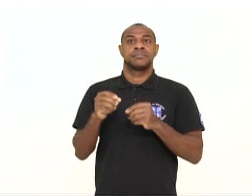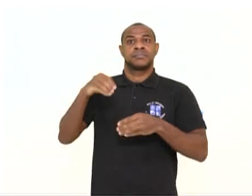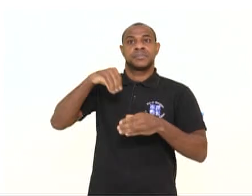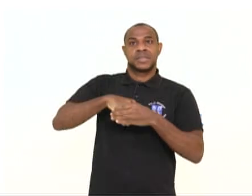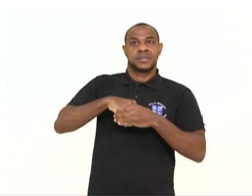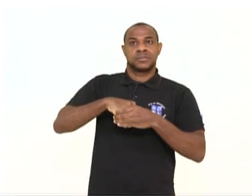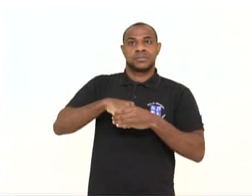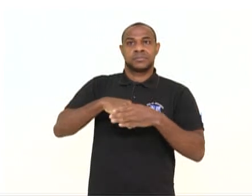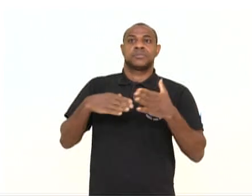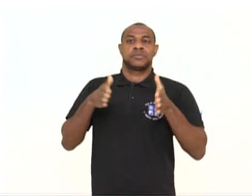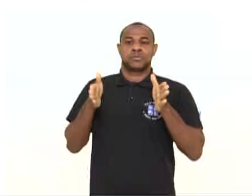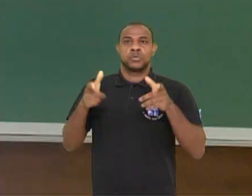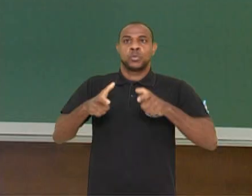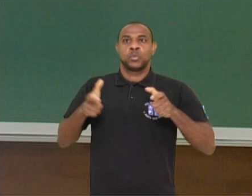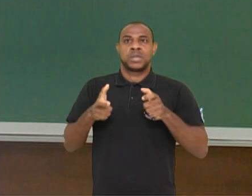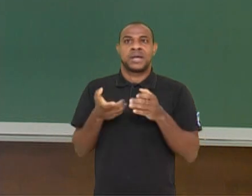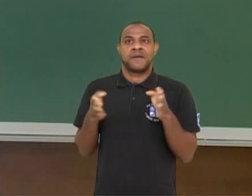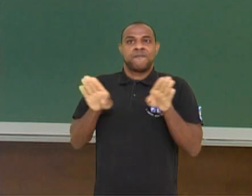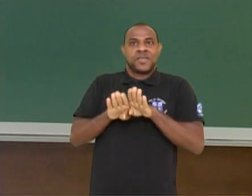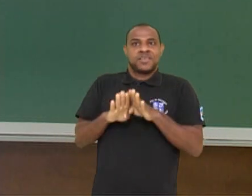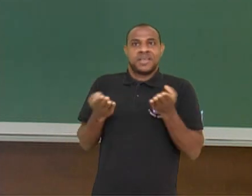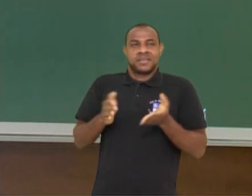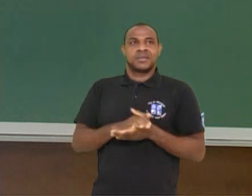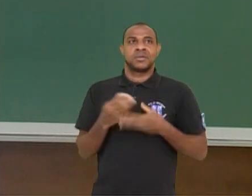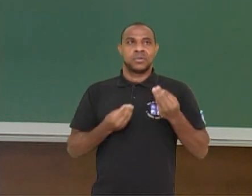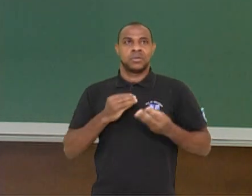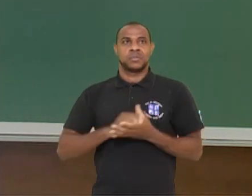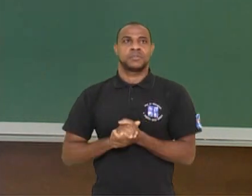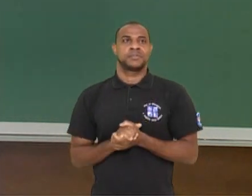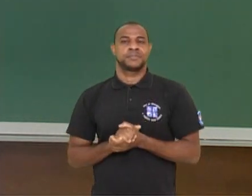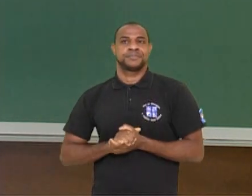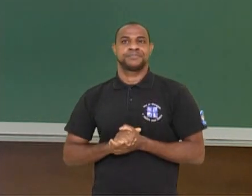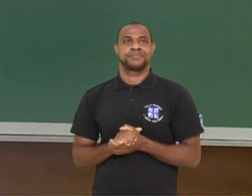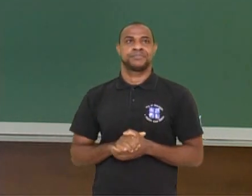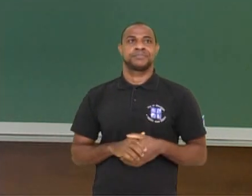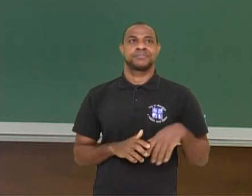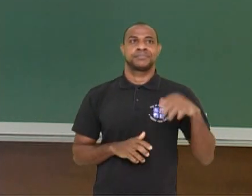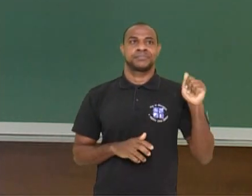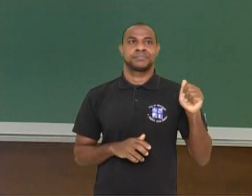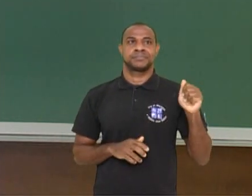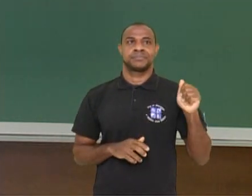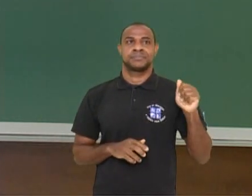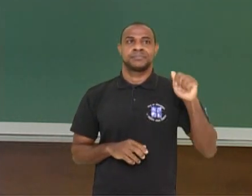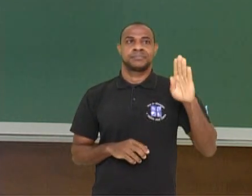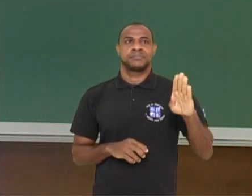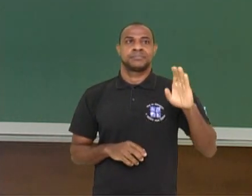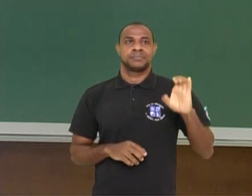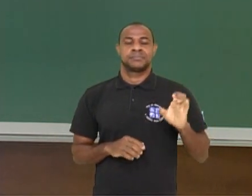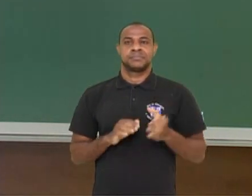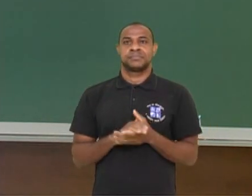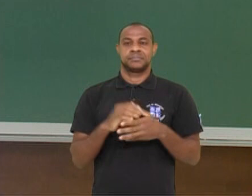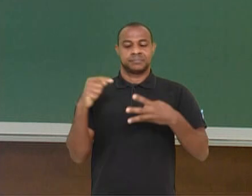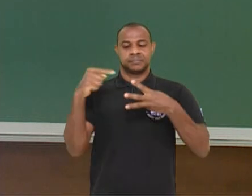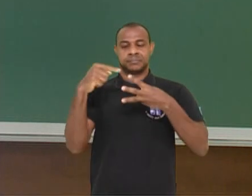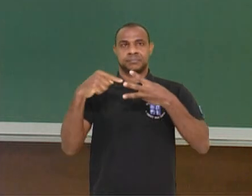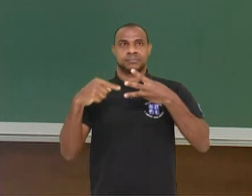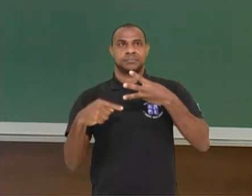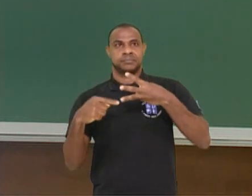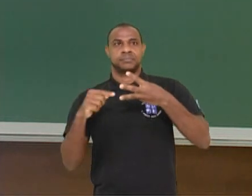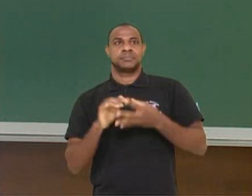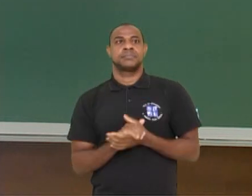espaços fechados. Watching TV, walking in the park, listening to music. Watching TV, surfing on net and